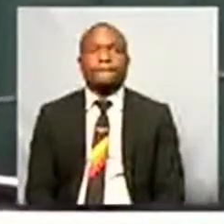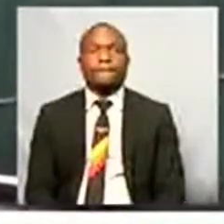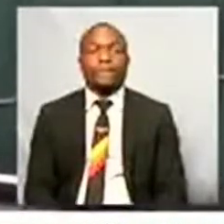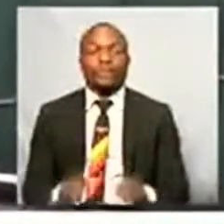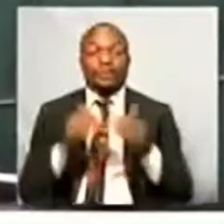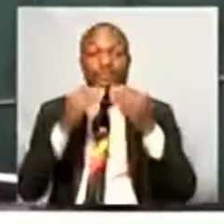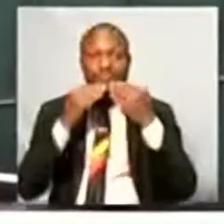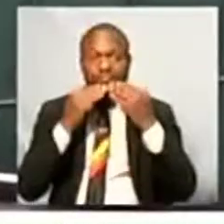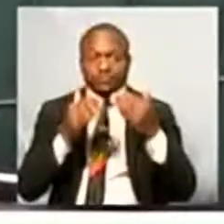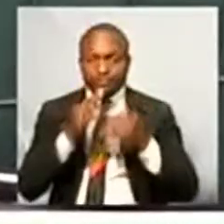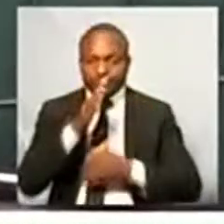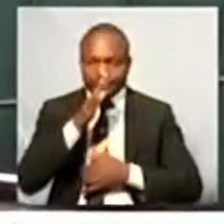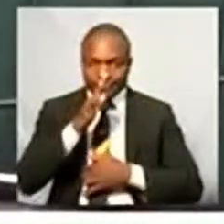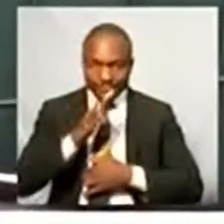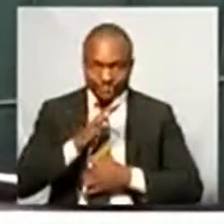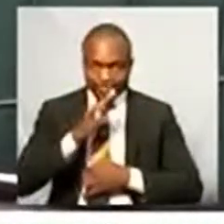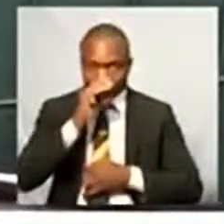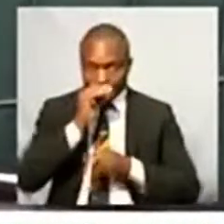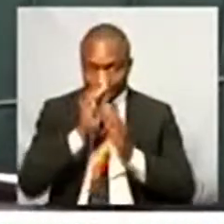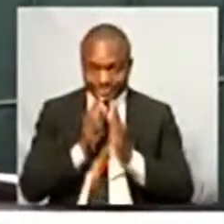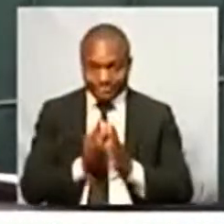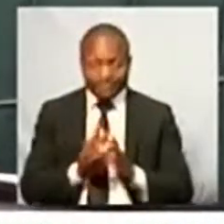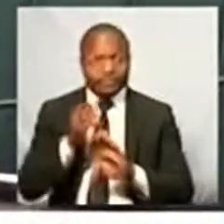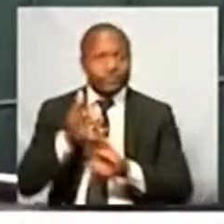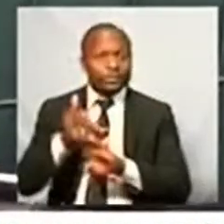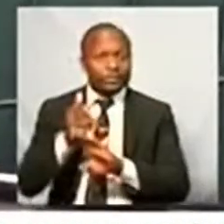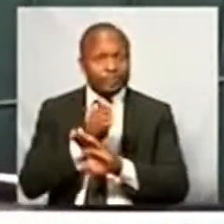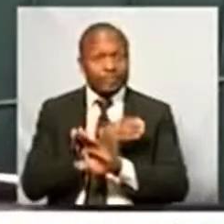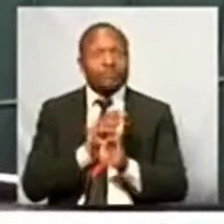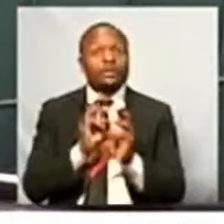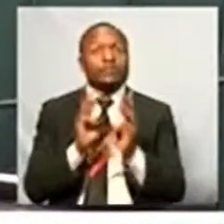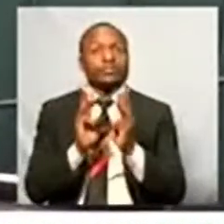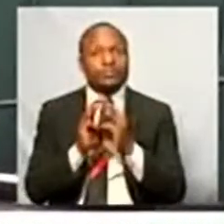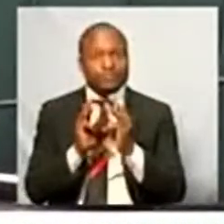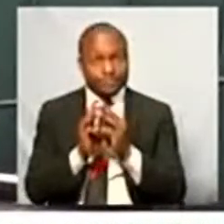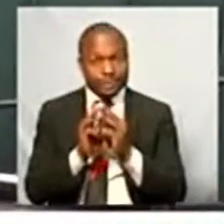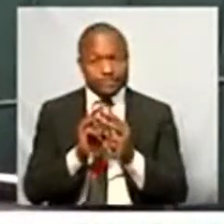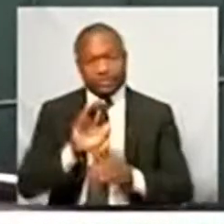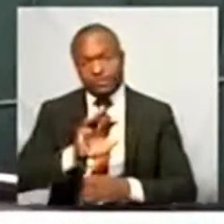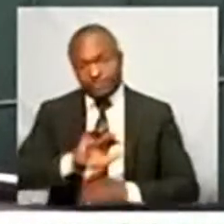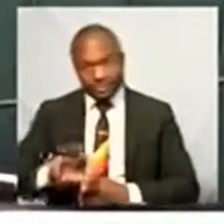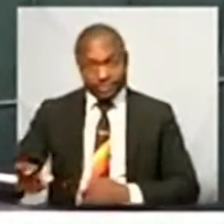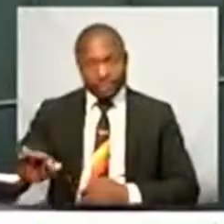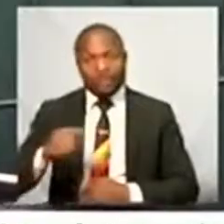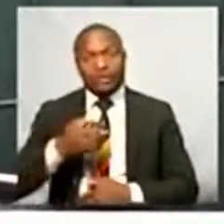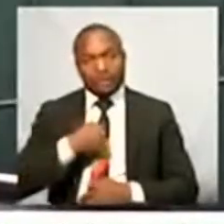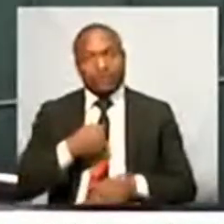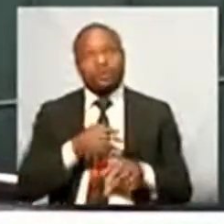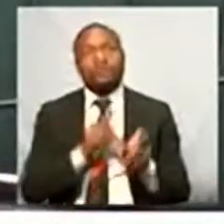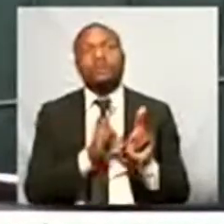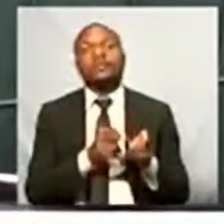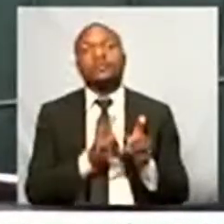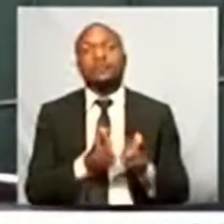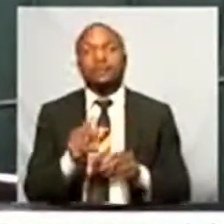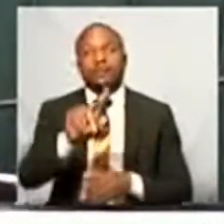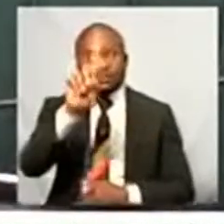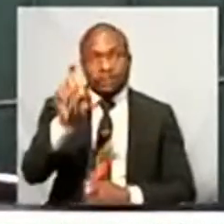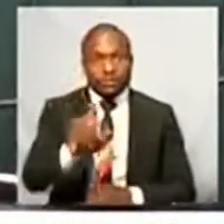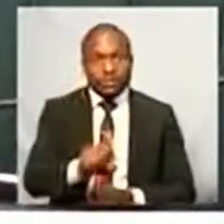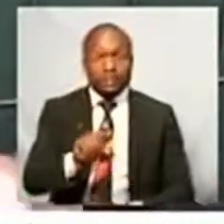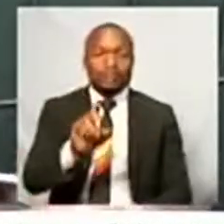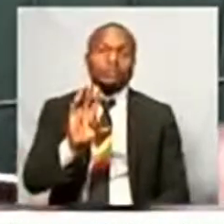Thank you, Madam Speaker. Indeed, before the business was suspended, I was answering question B,